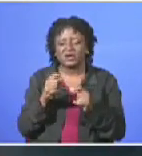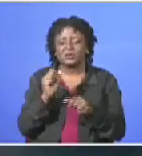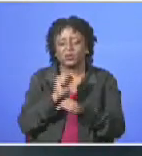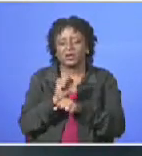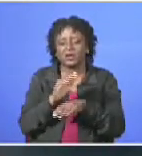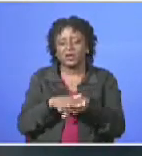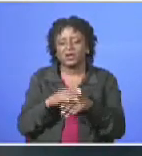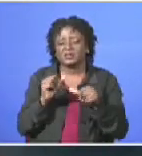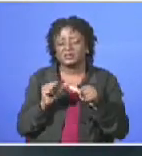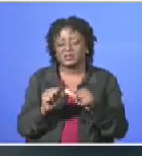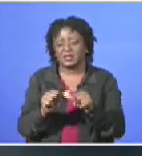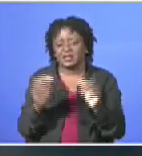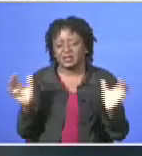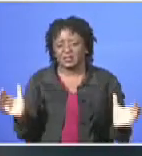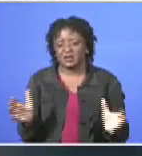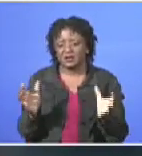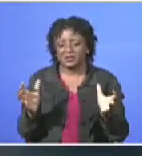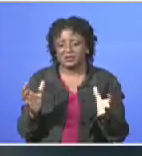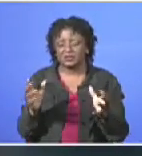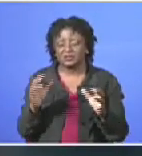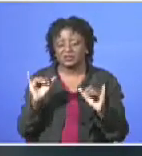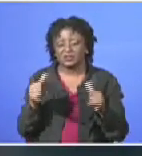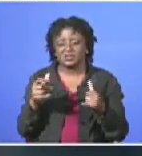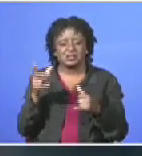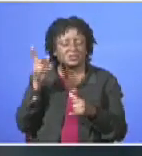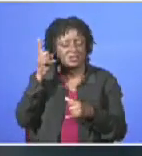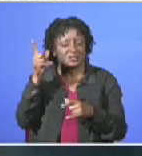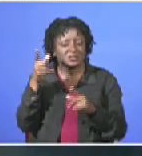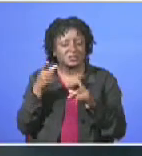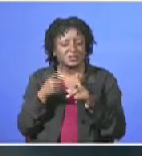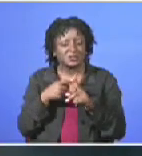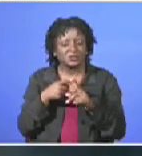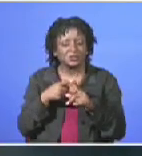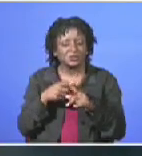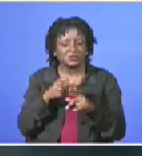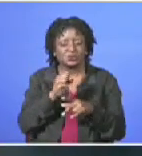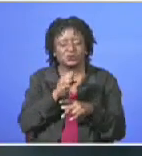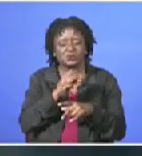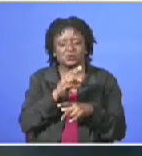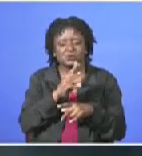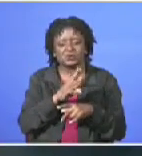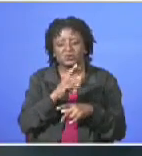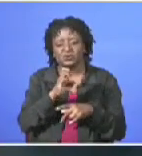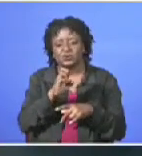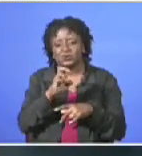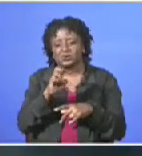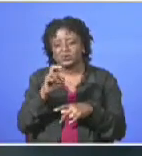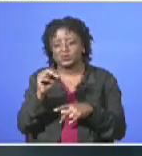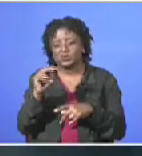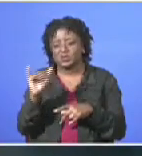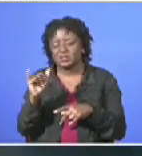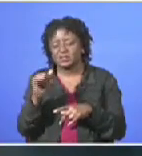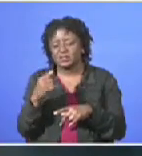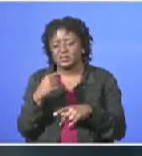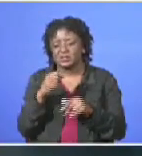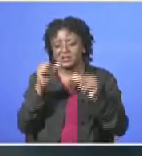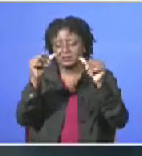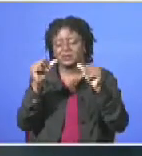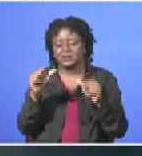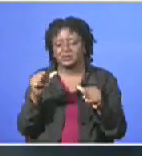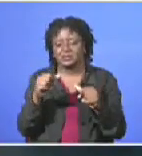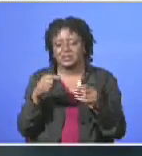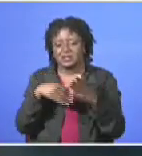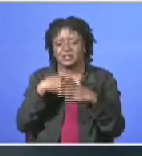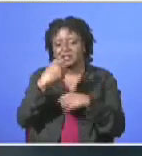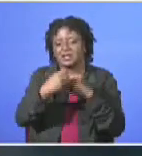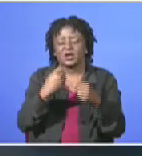working on staying encouraged. And I was just listening to Dabo Sweeney. He put out a post, and he was like, in year one they